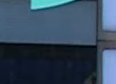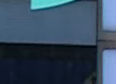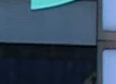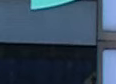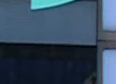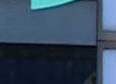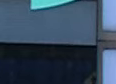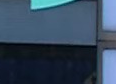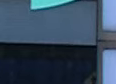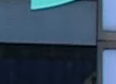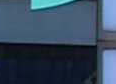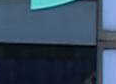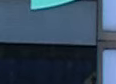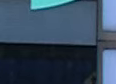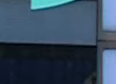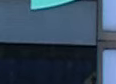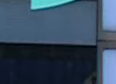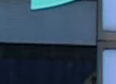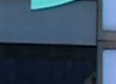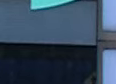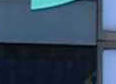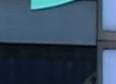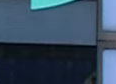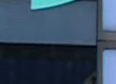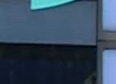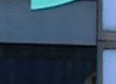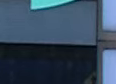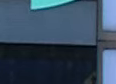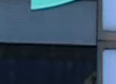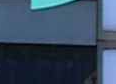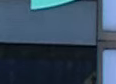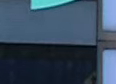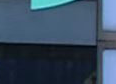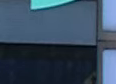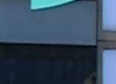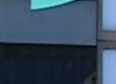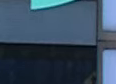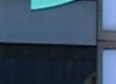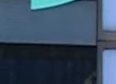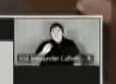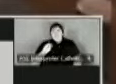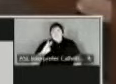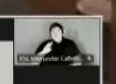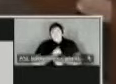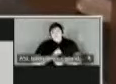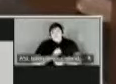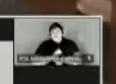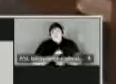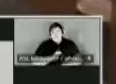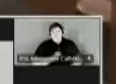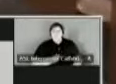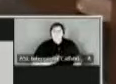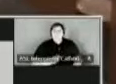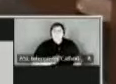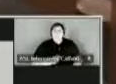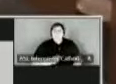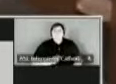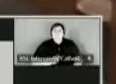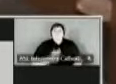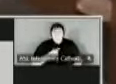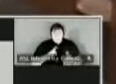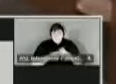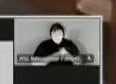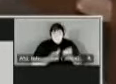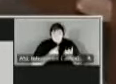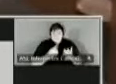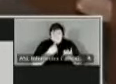their bigger organization. Chris Strickler told lawmakers he knows this is important. I want to start by saying election